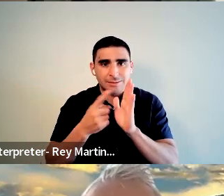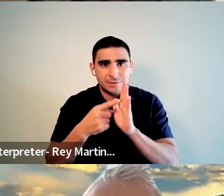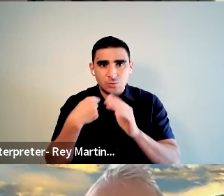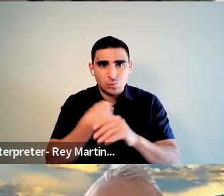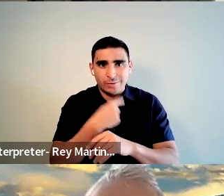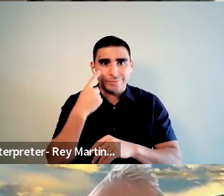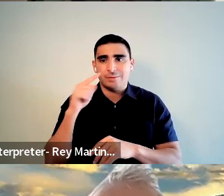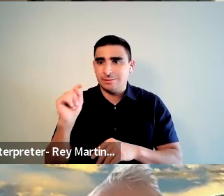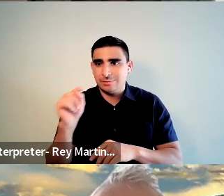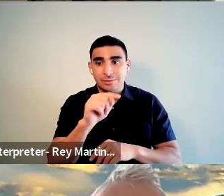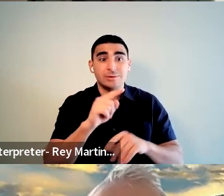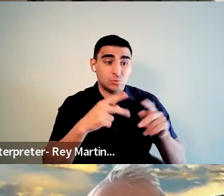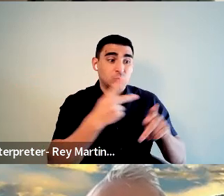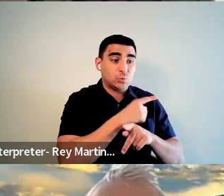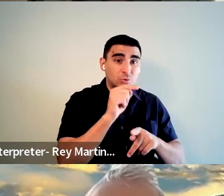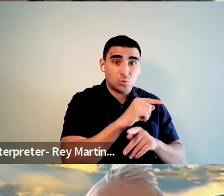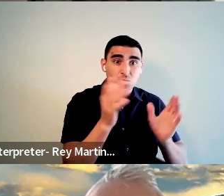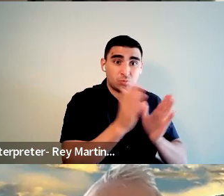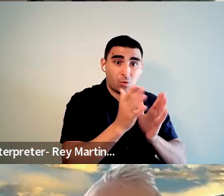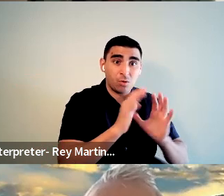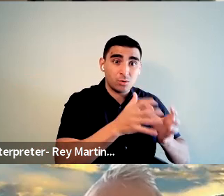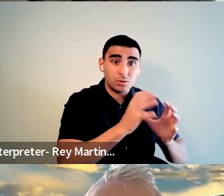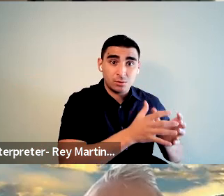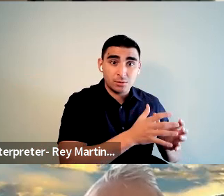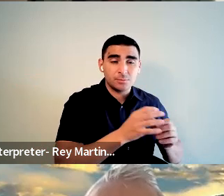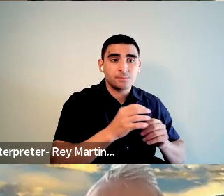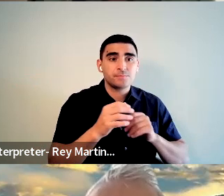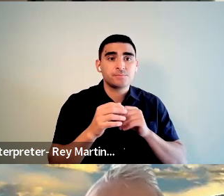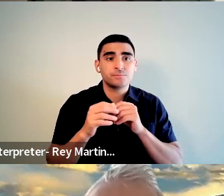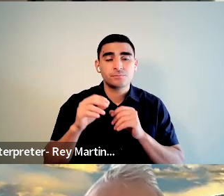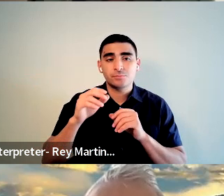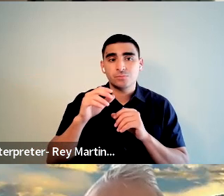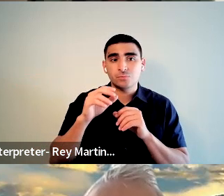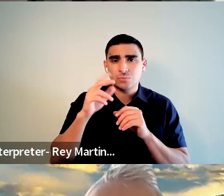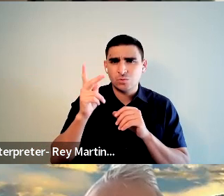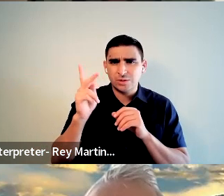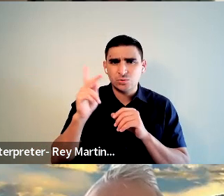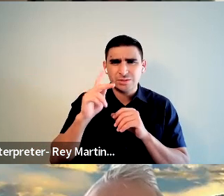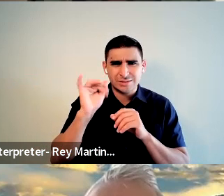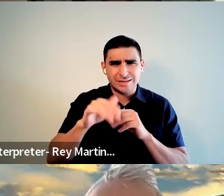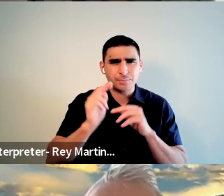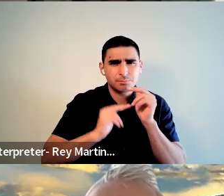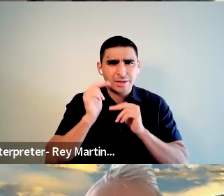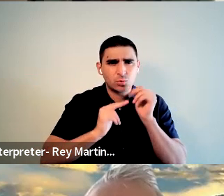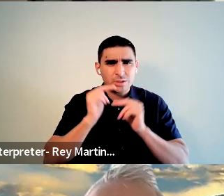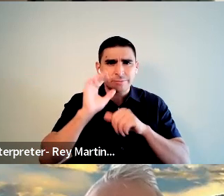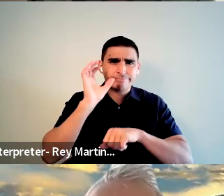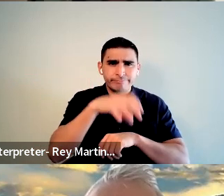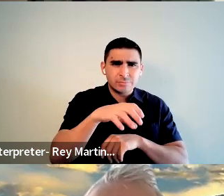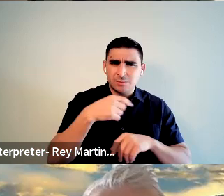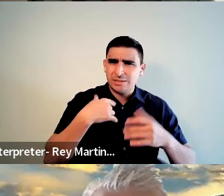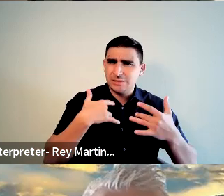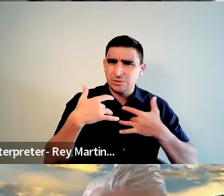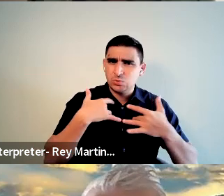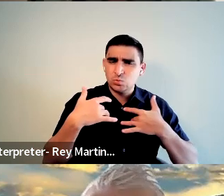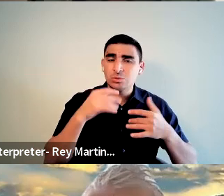are going to seem to be. But with the, so Katrina, with the brick and mortar, what's in mind with that? I'm a little concerned because I think